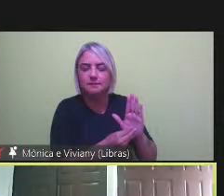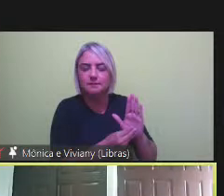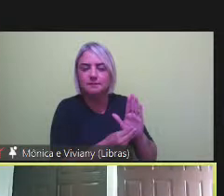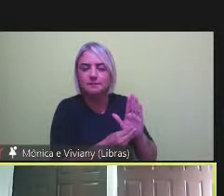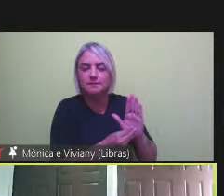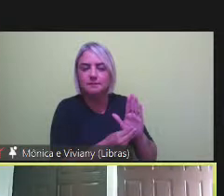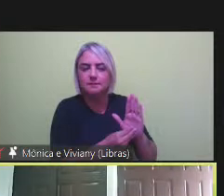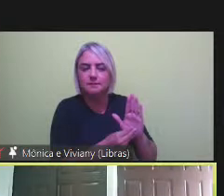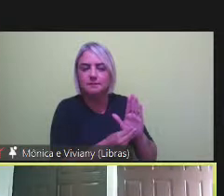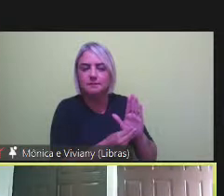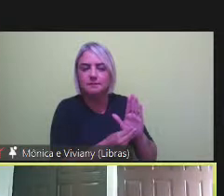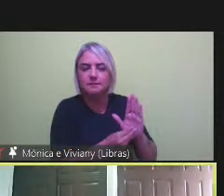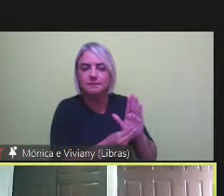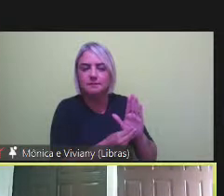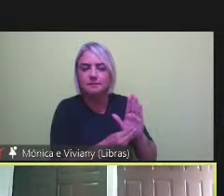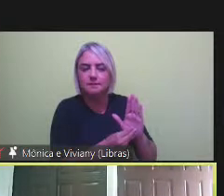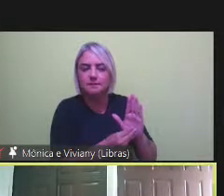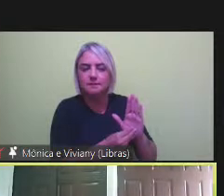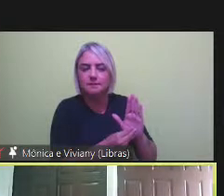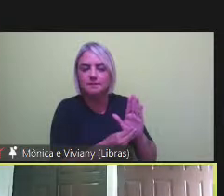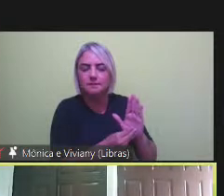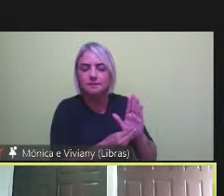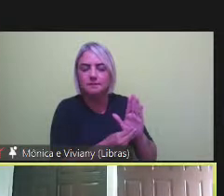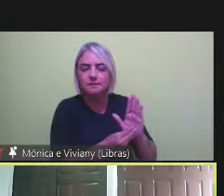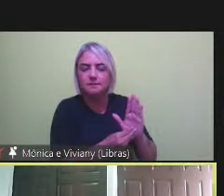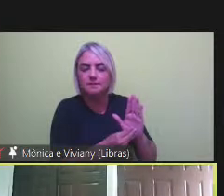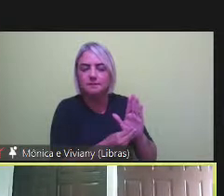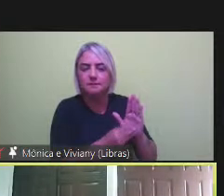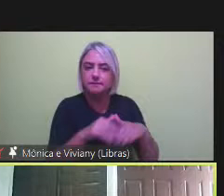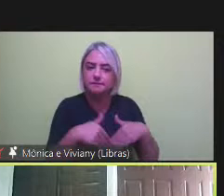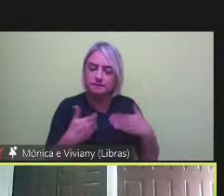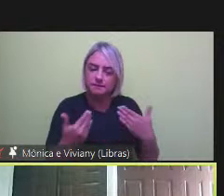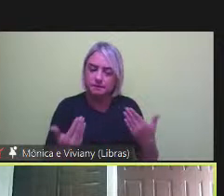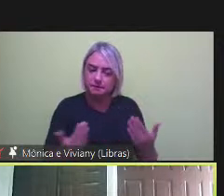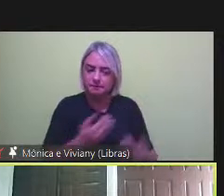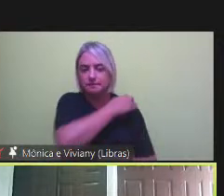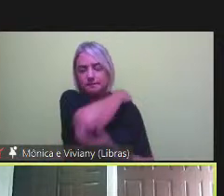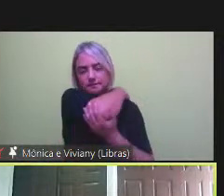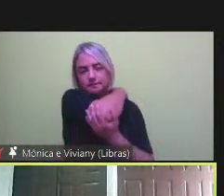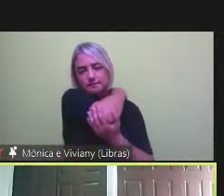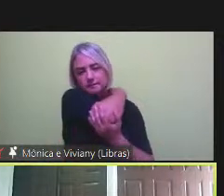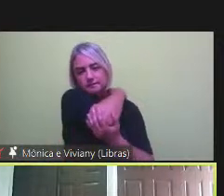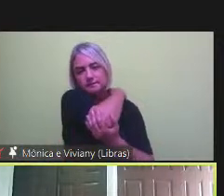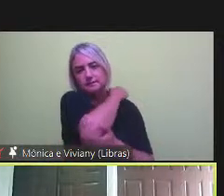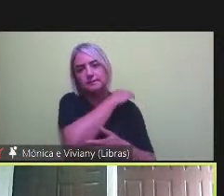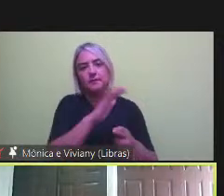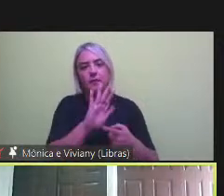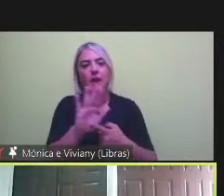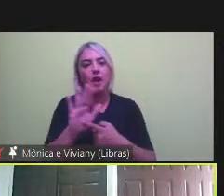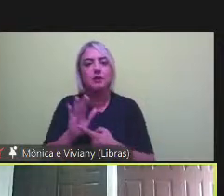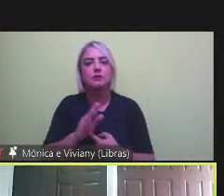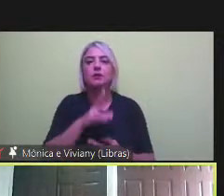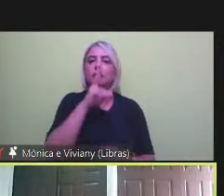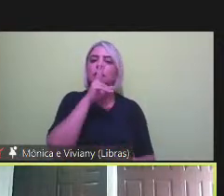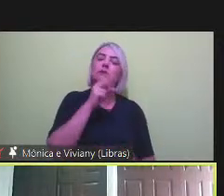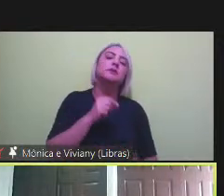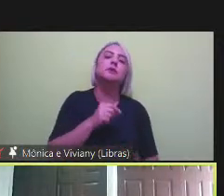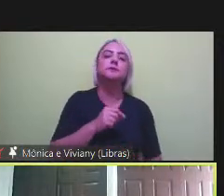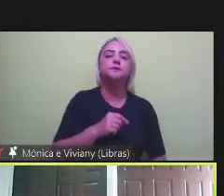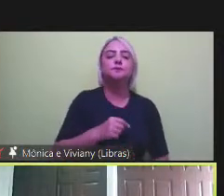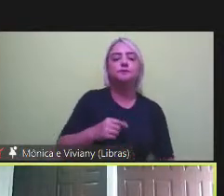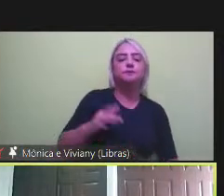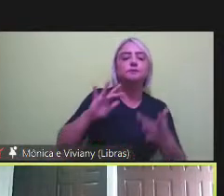much. So it has helped to strengthen the linkages between primary and secondary